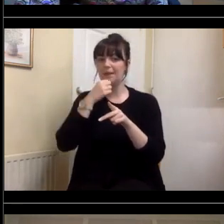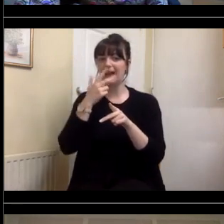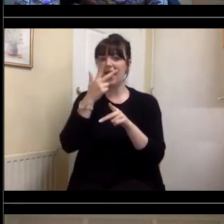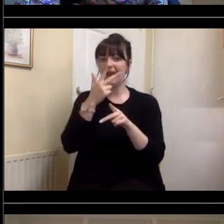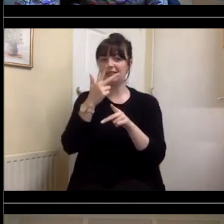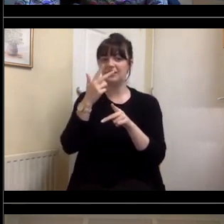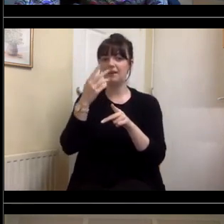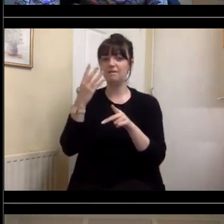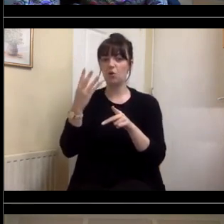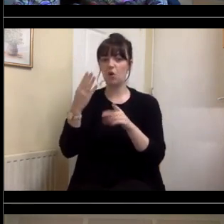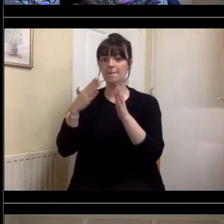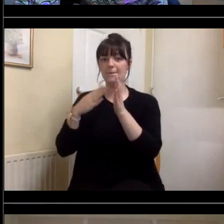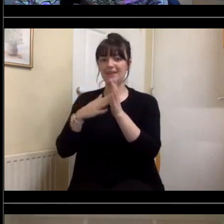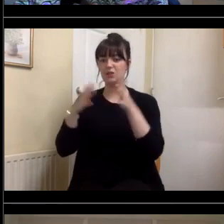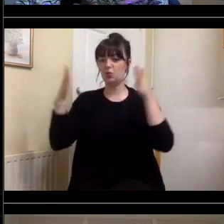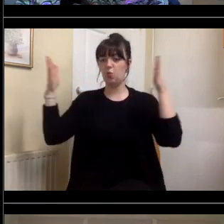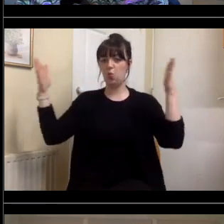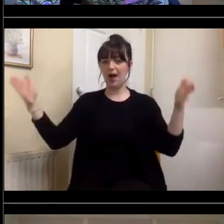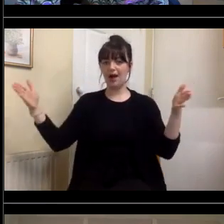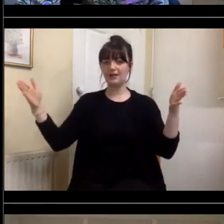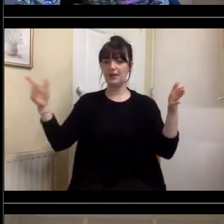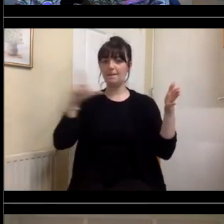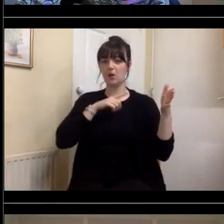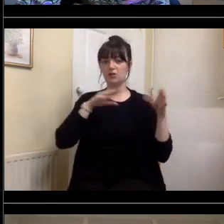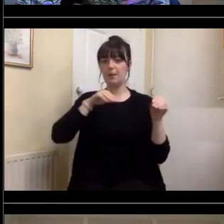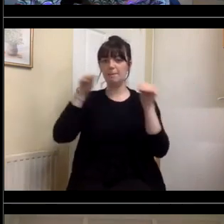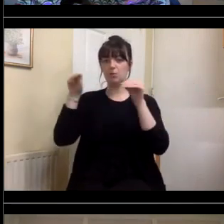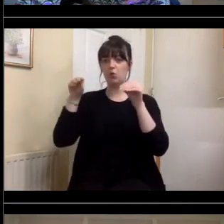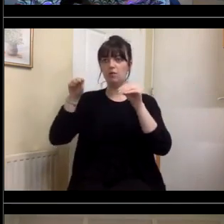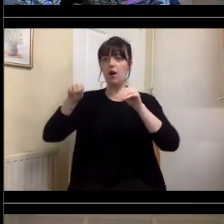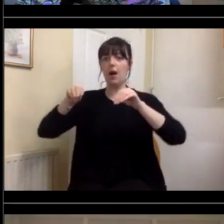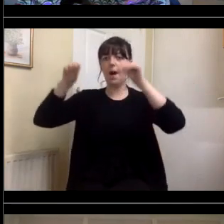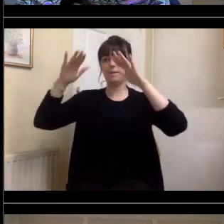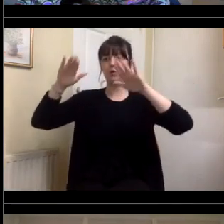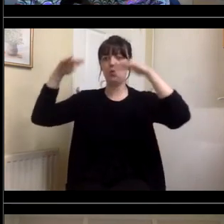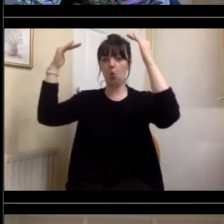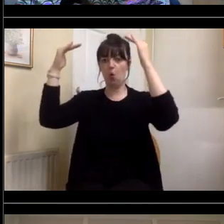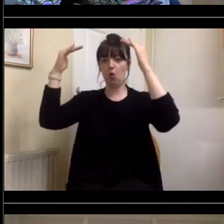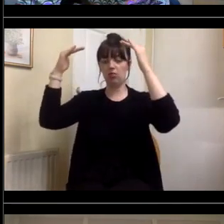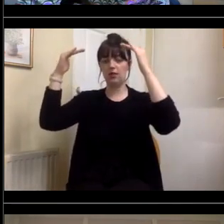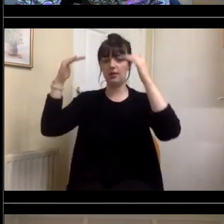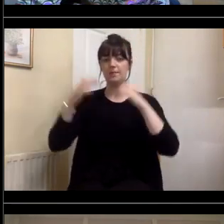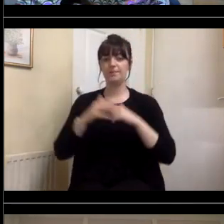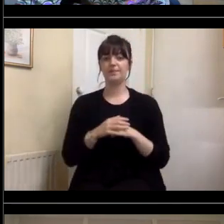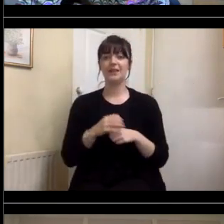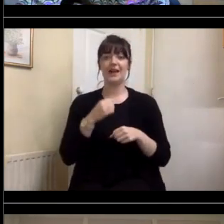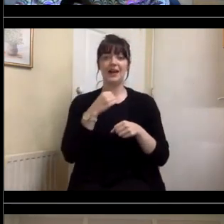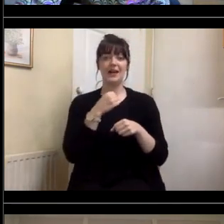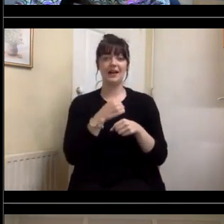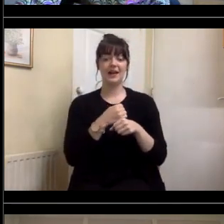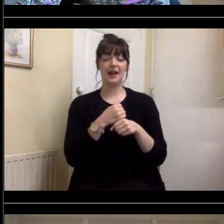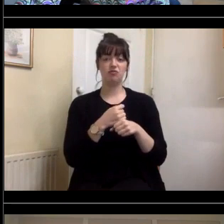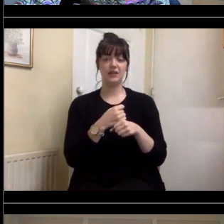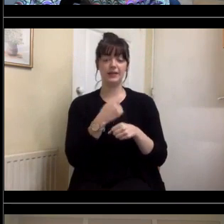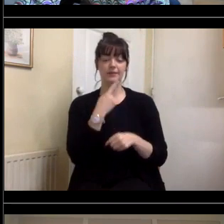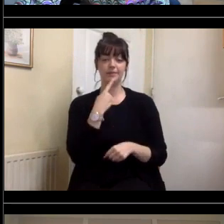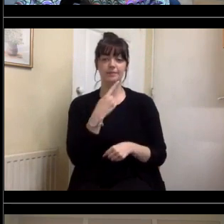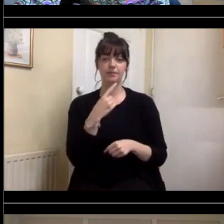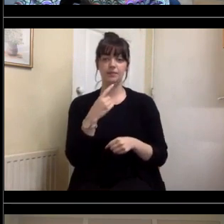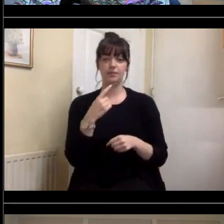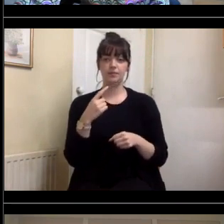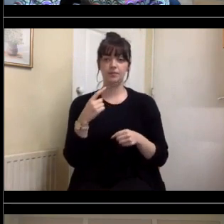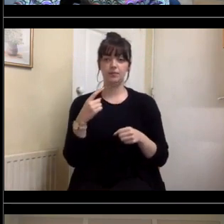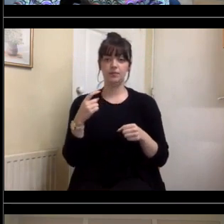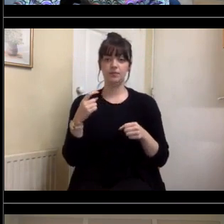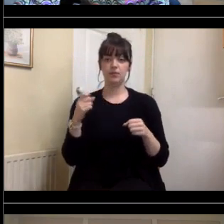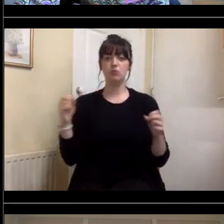metres wide with it being moved further north? Yeah, I mean, the bridge width won't